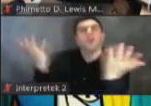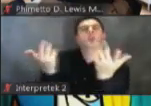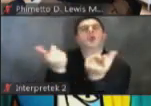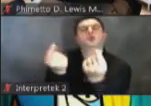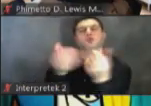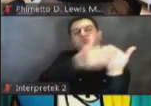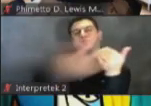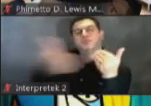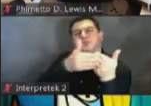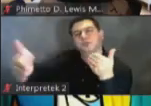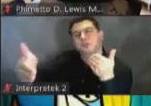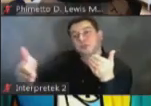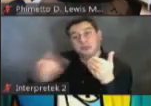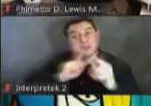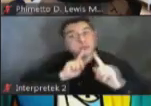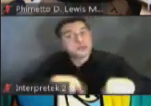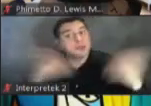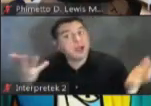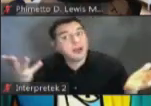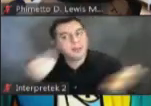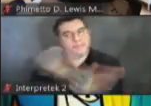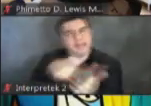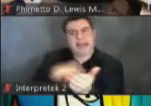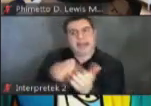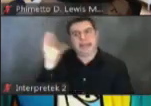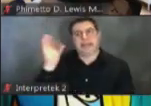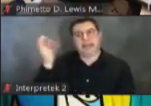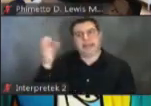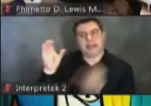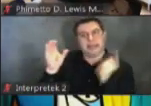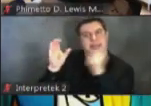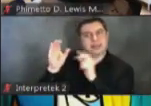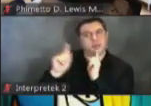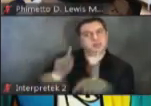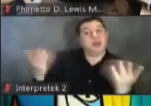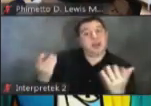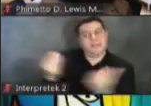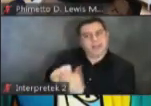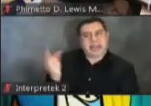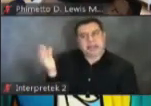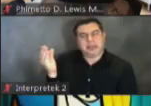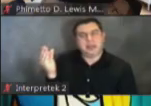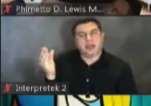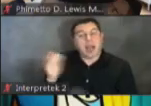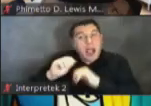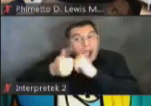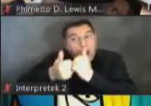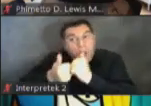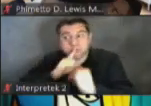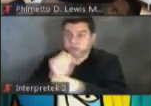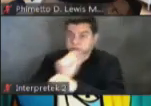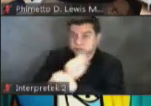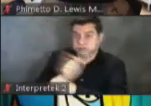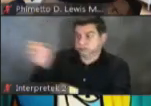is the money. How can we take and put these people in houses if we don't have the money to back up